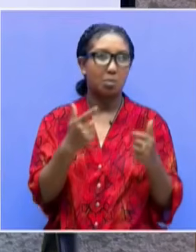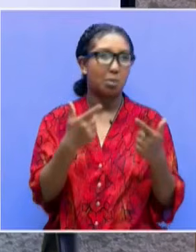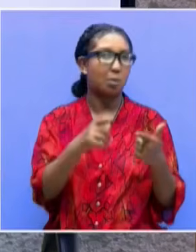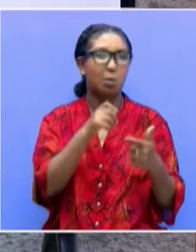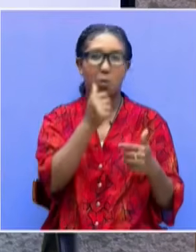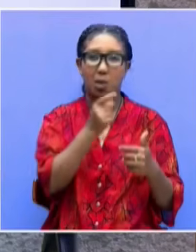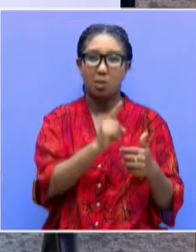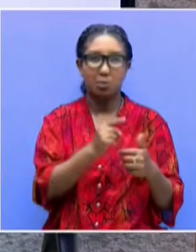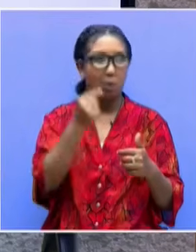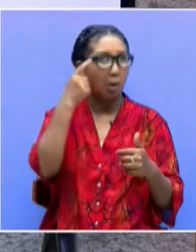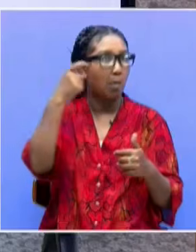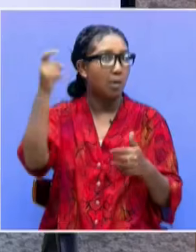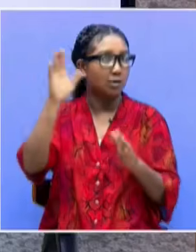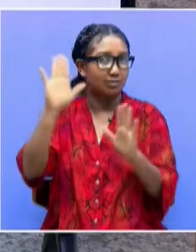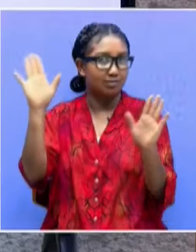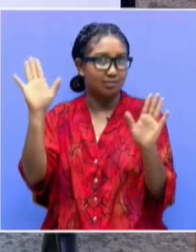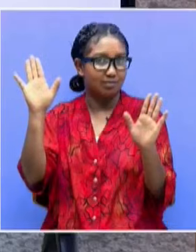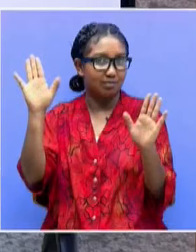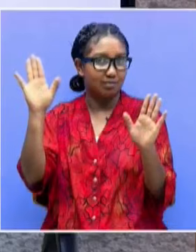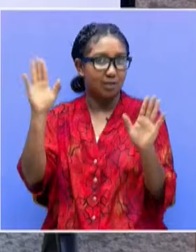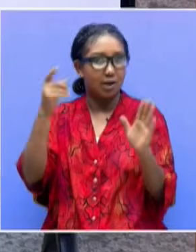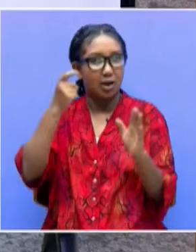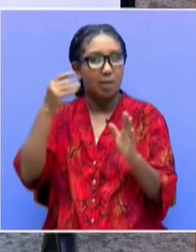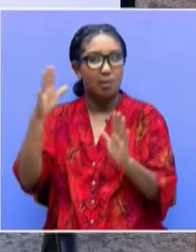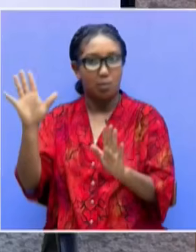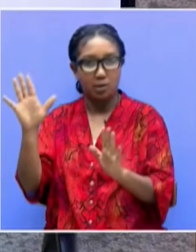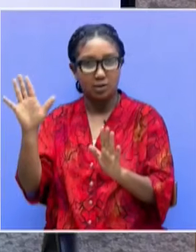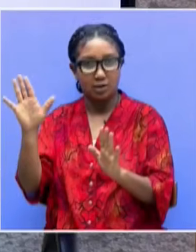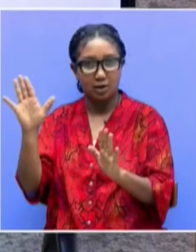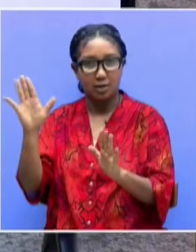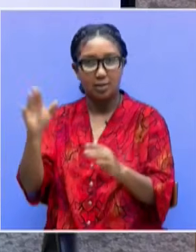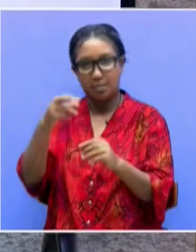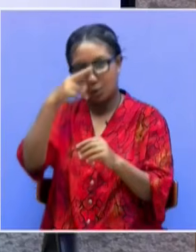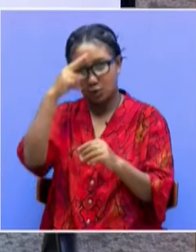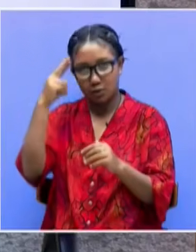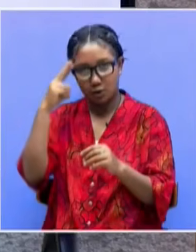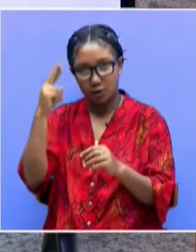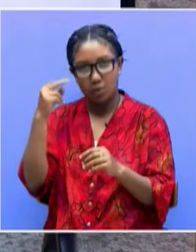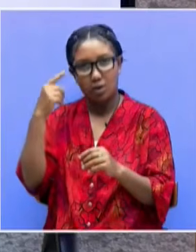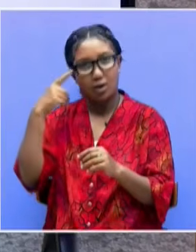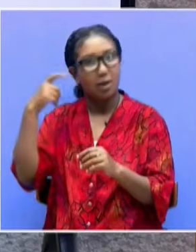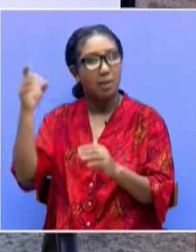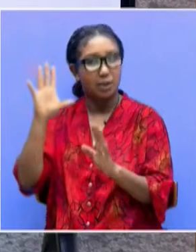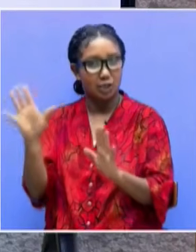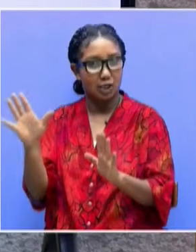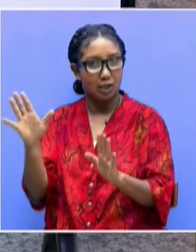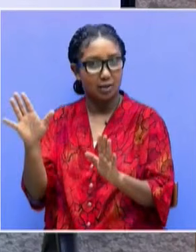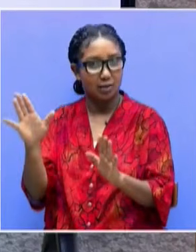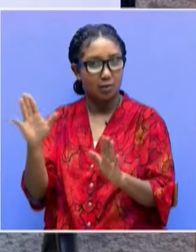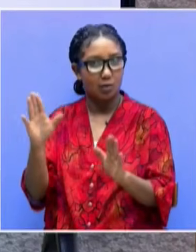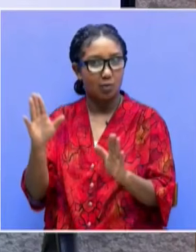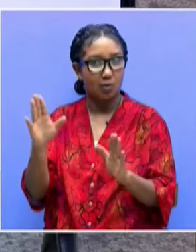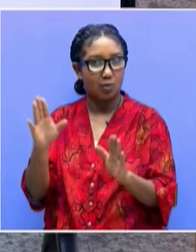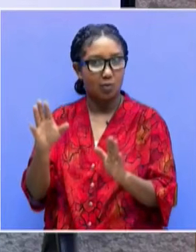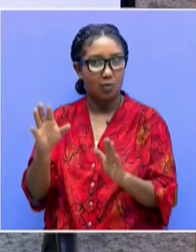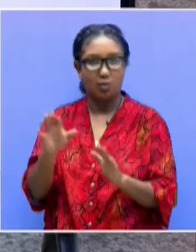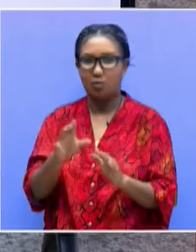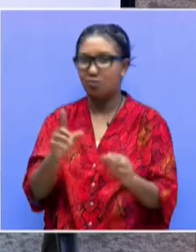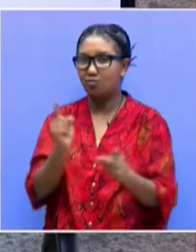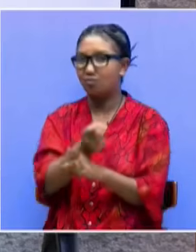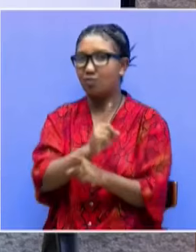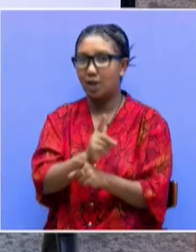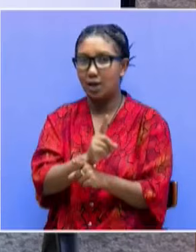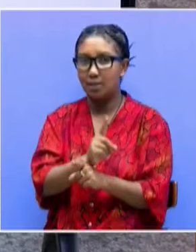it is imaginary. The type 1 is improbable because it is what? Imaginary or unlikely.